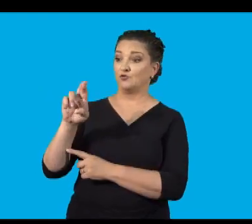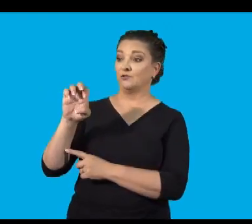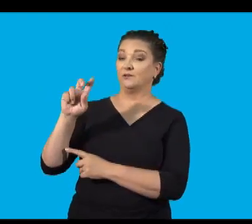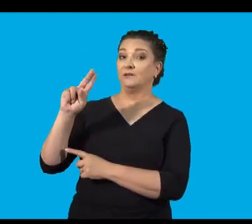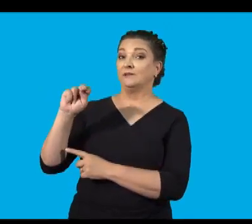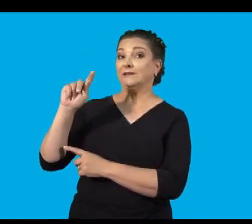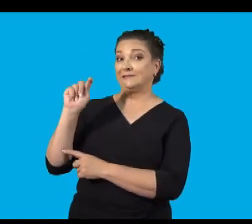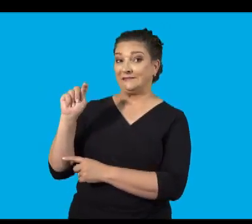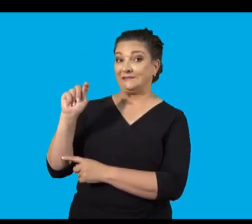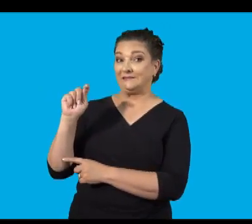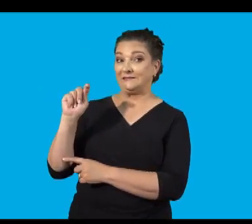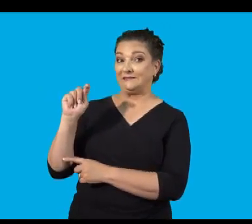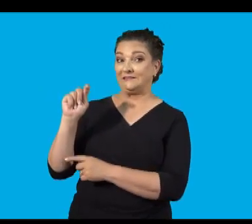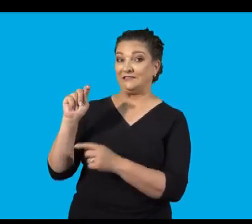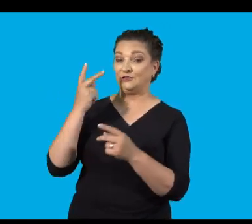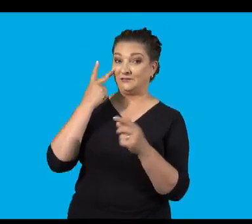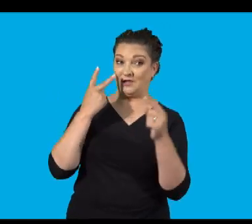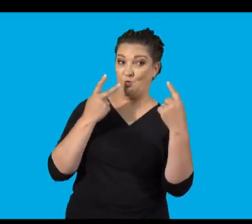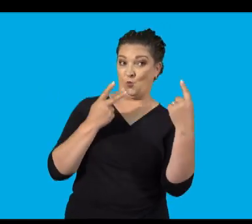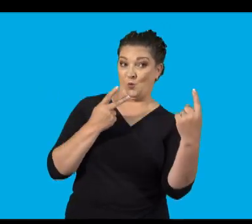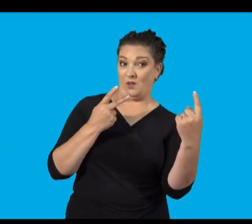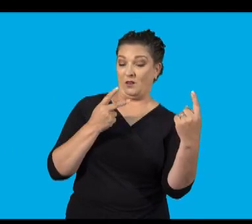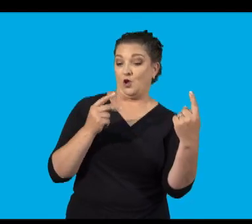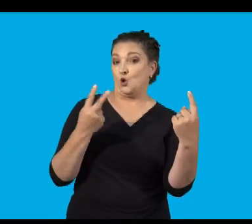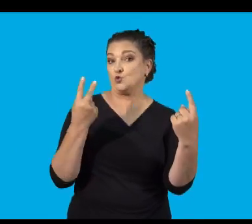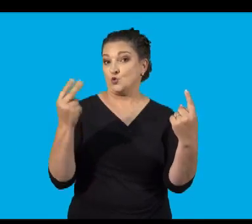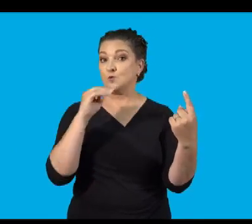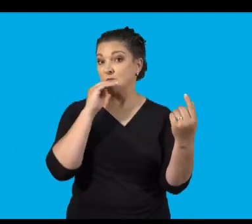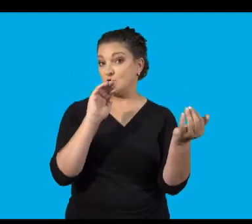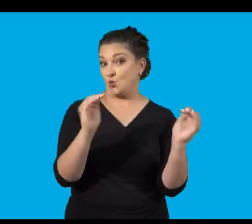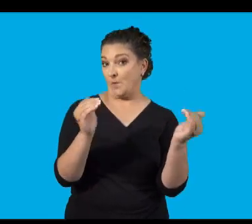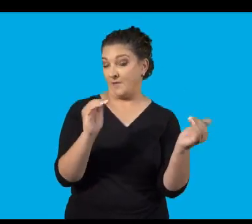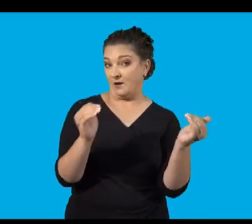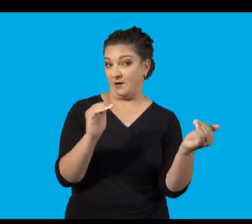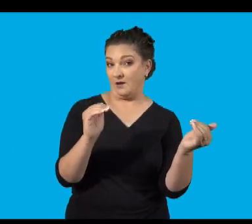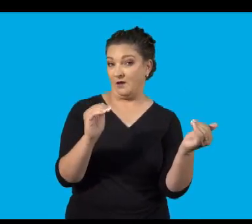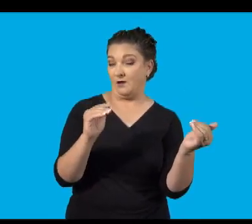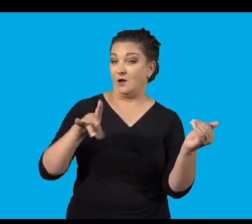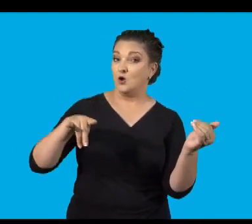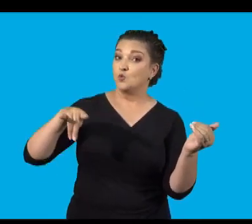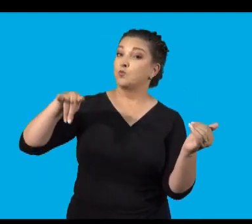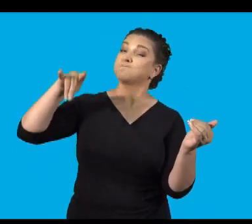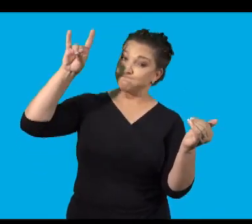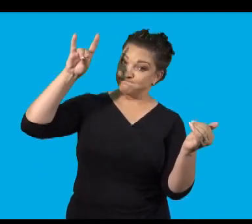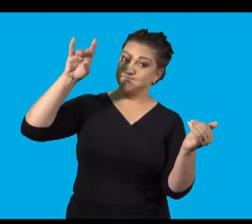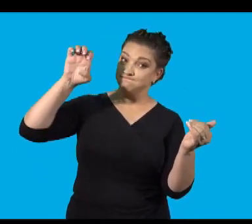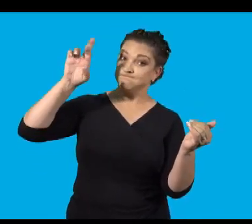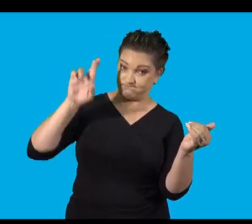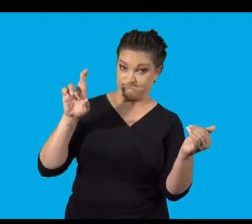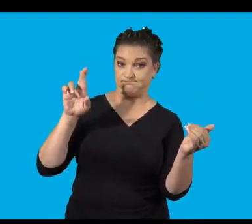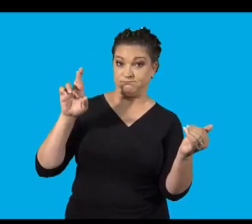note, there's 1, 2. So this is a comparative, all right? And in our response,